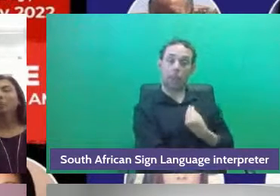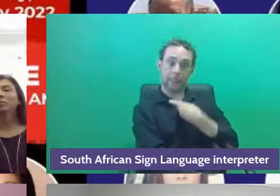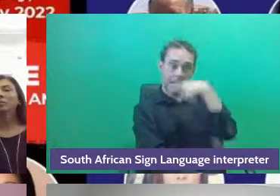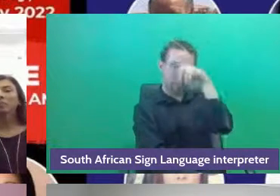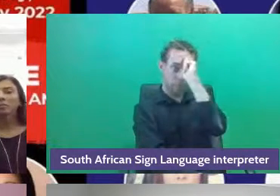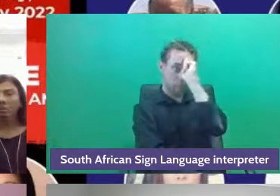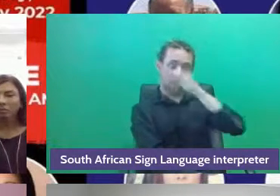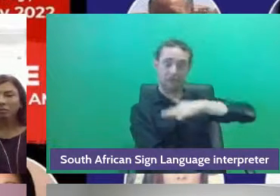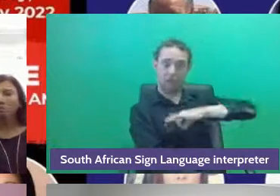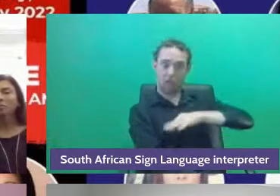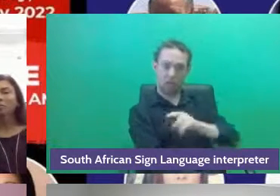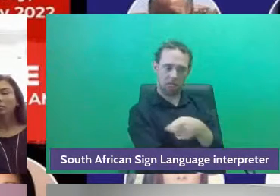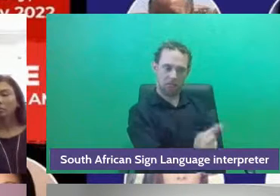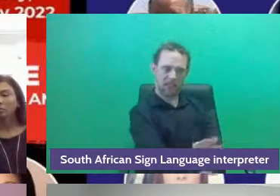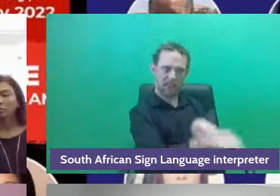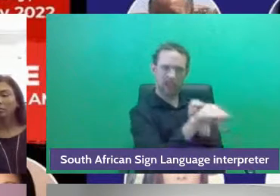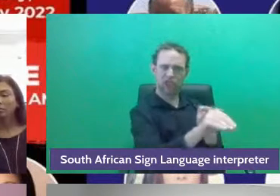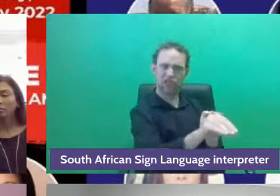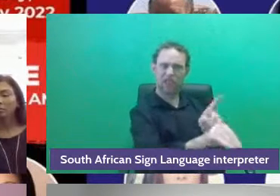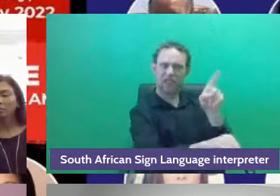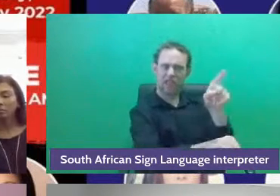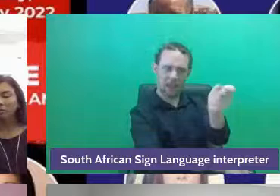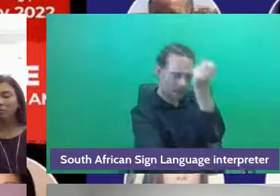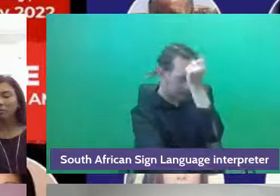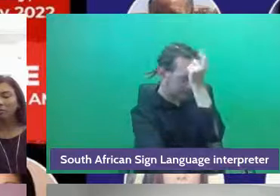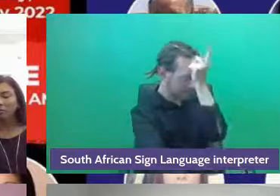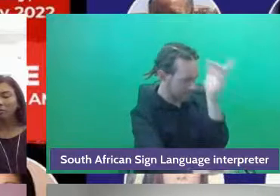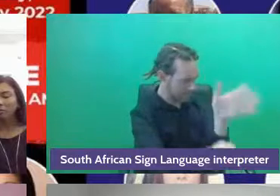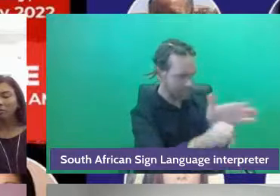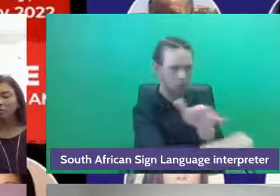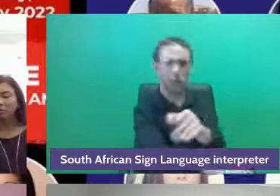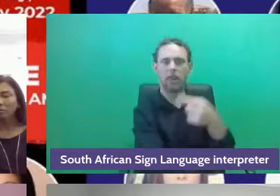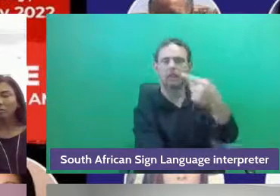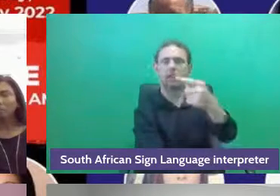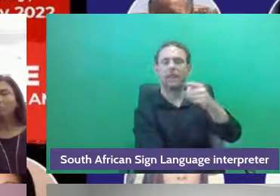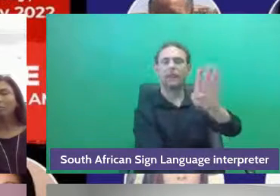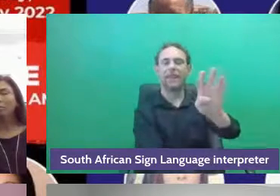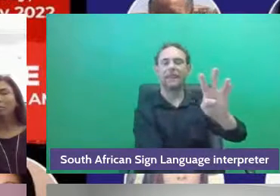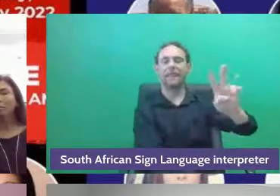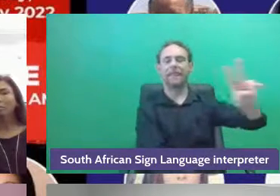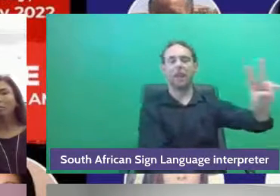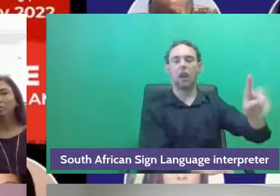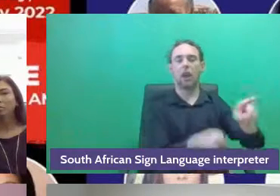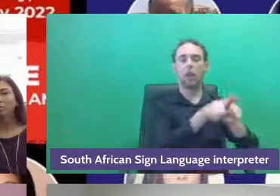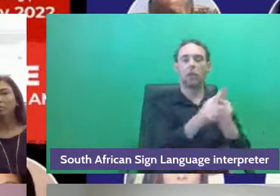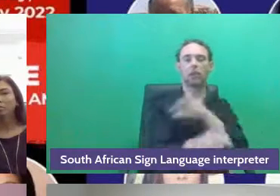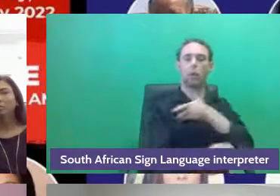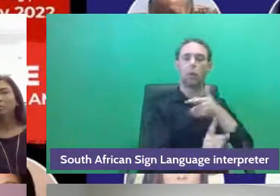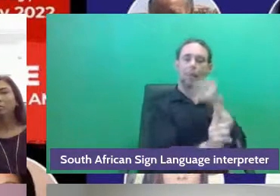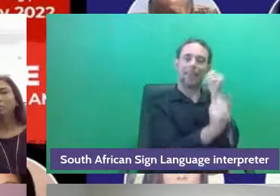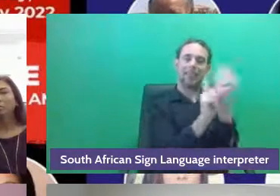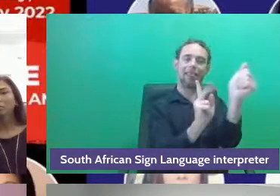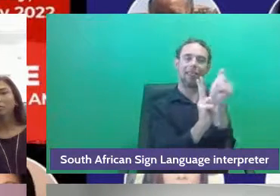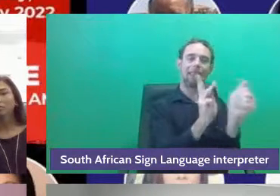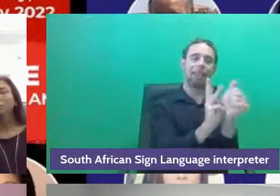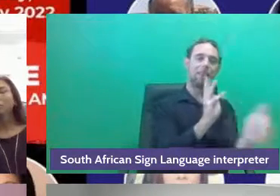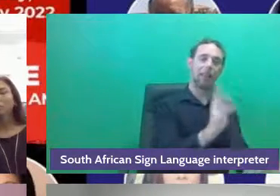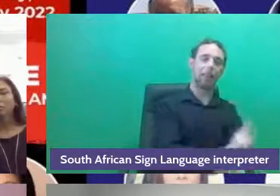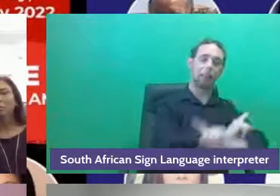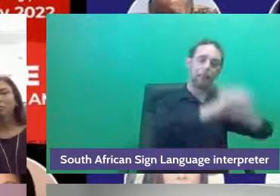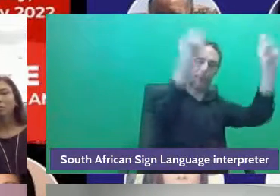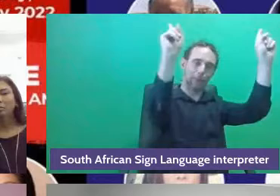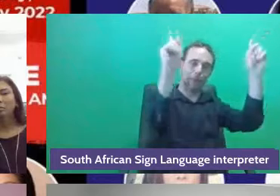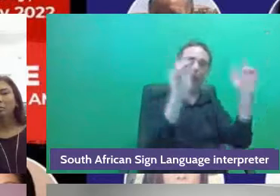aware and are sensitized to gender-based violence and femicide and to disability in general across all fields.